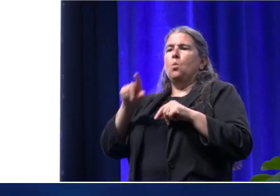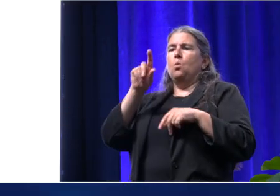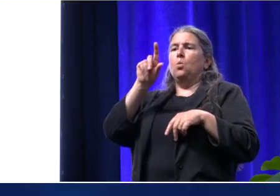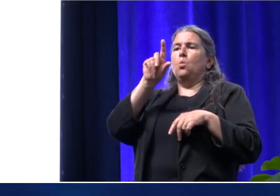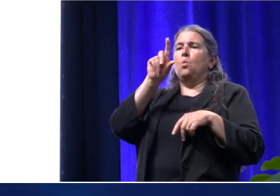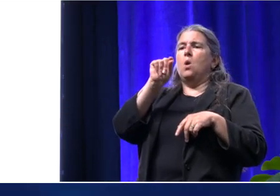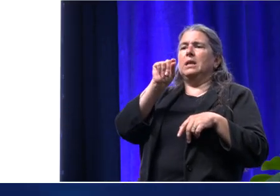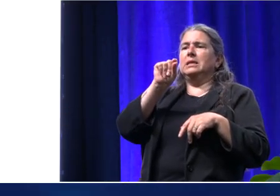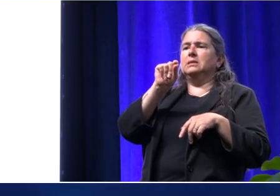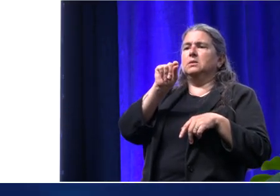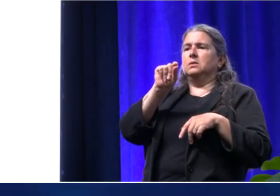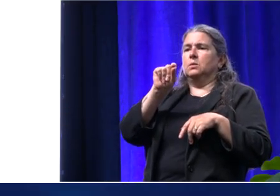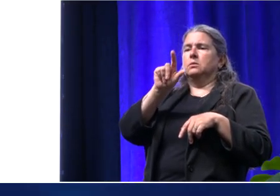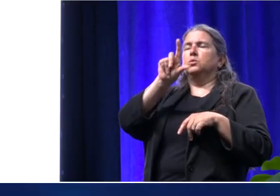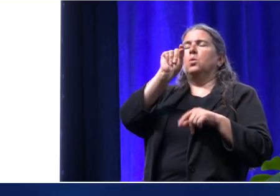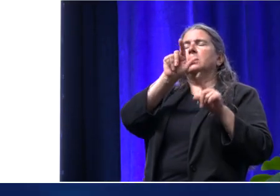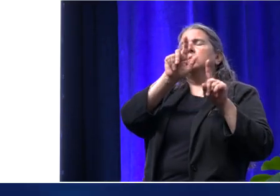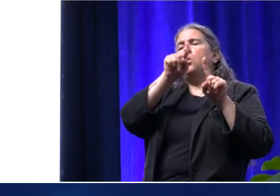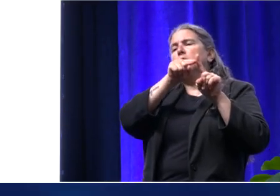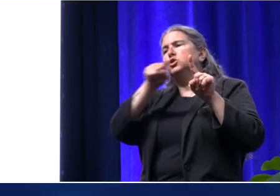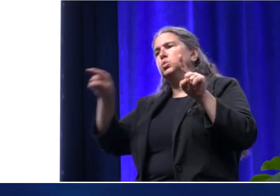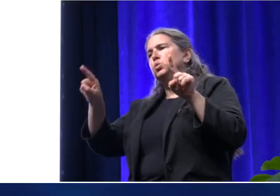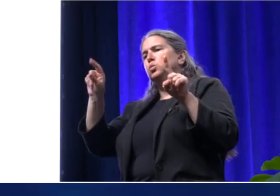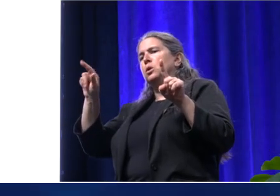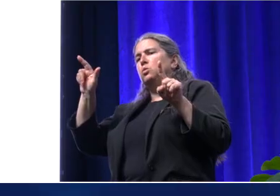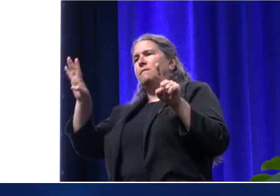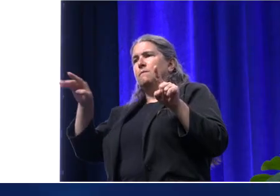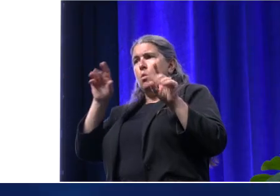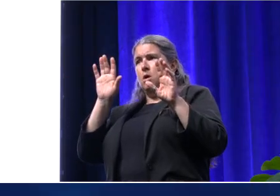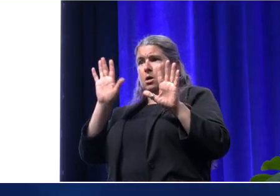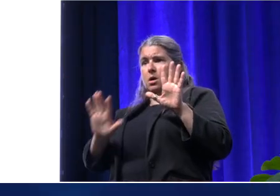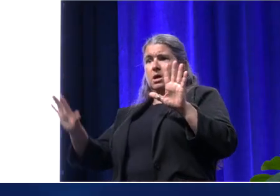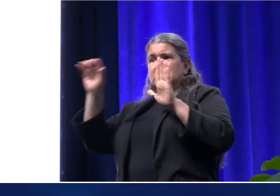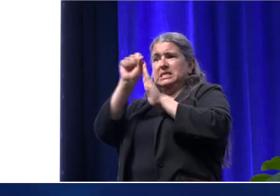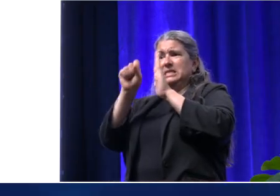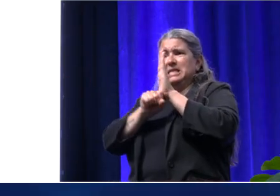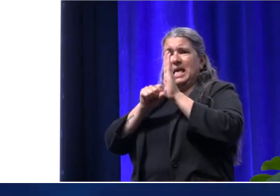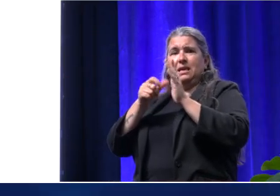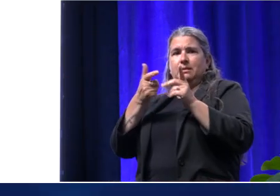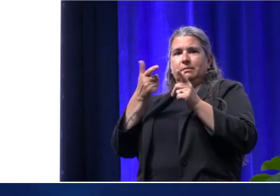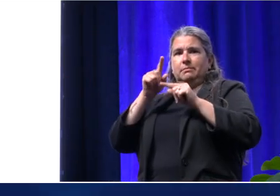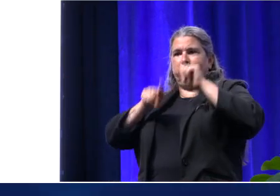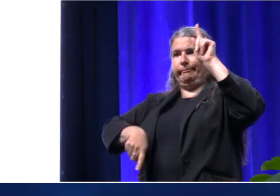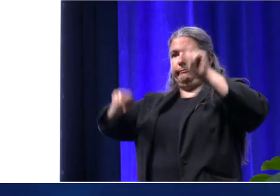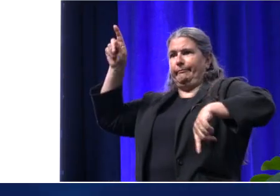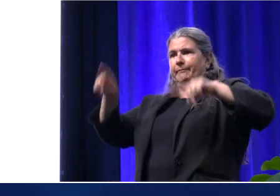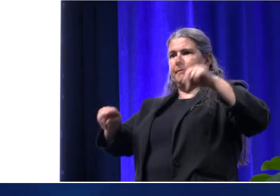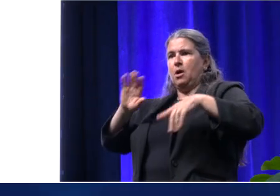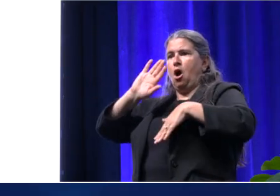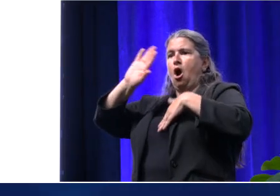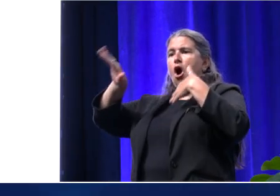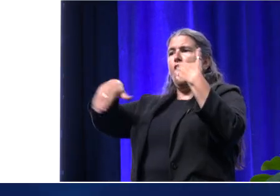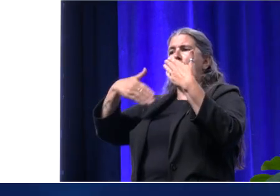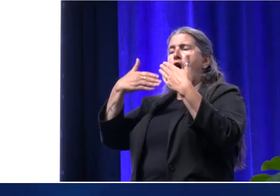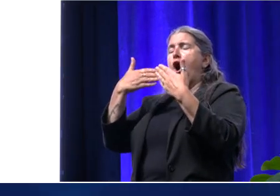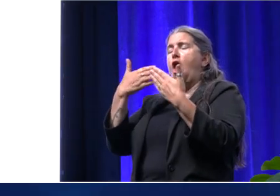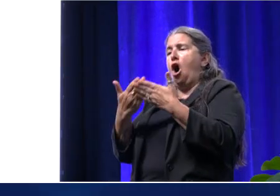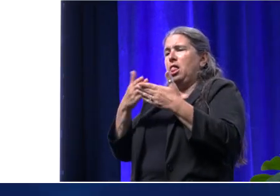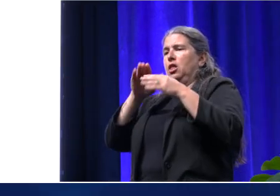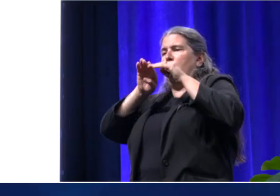United States has now peaked and is in decline with overdose deaths. And Maine was kind of in